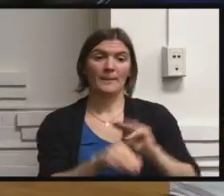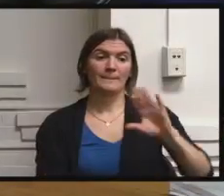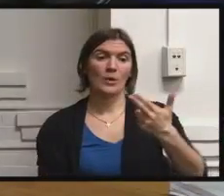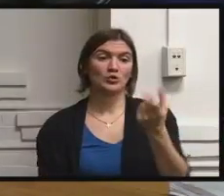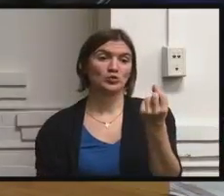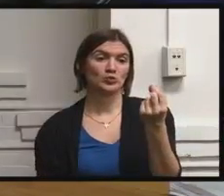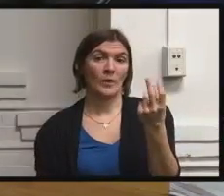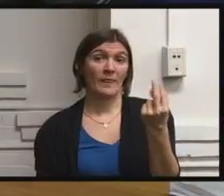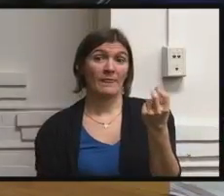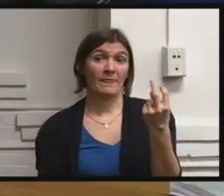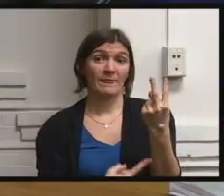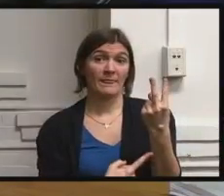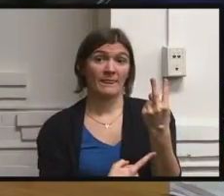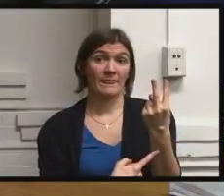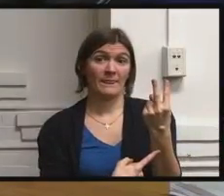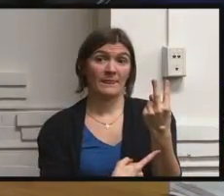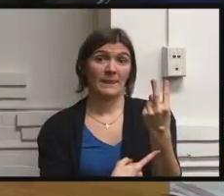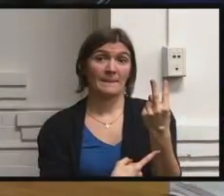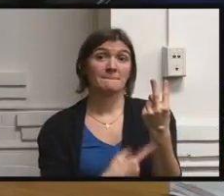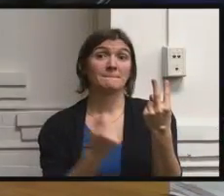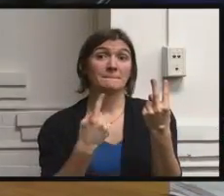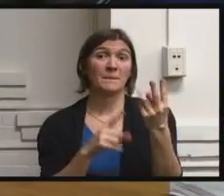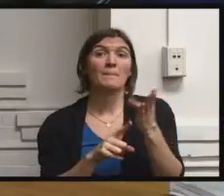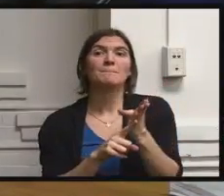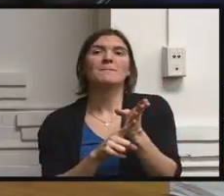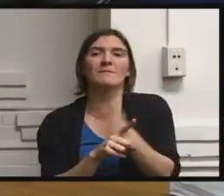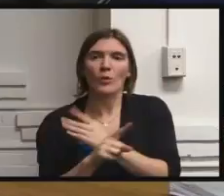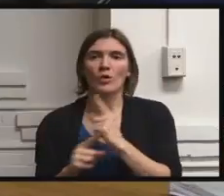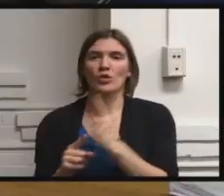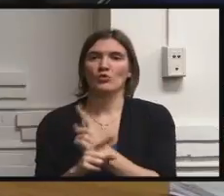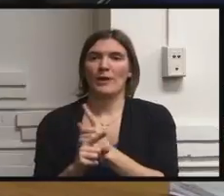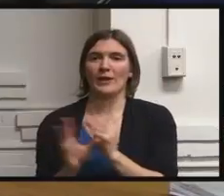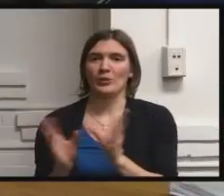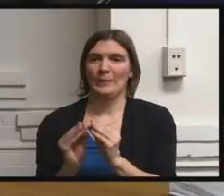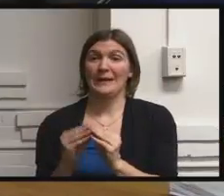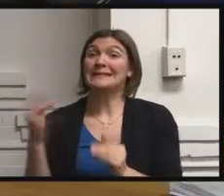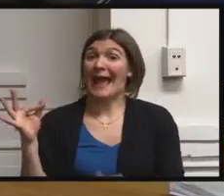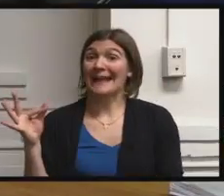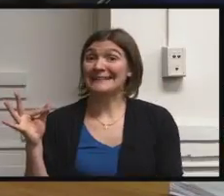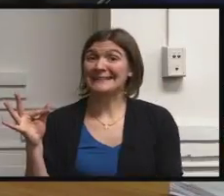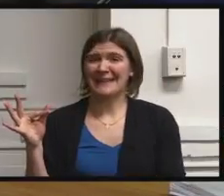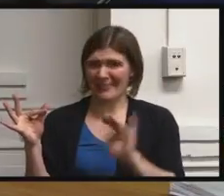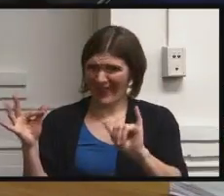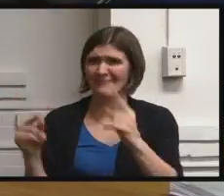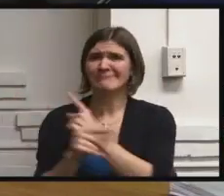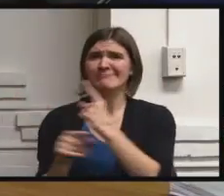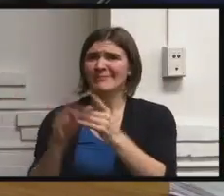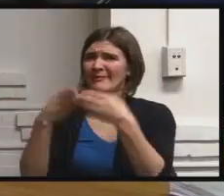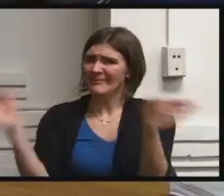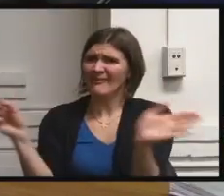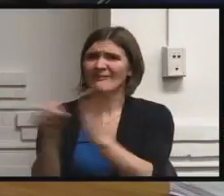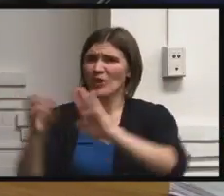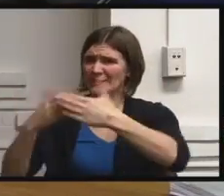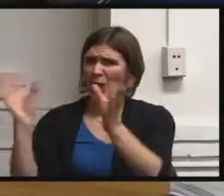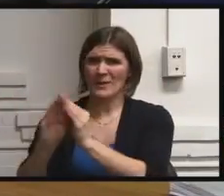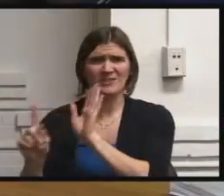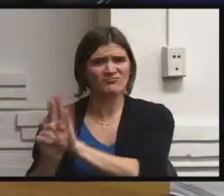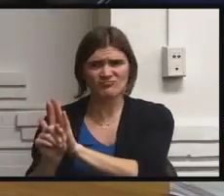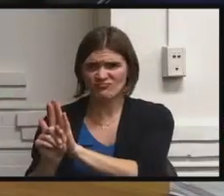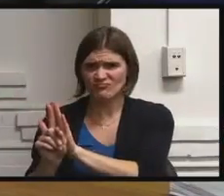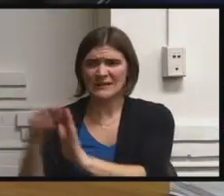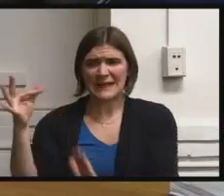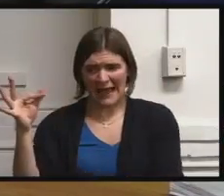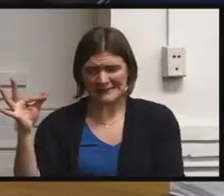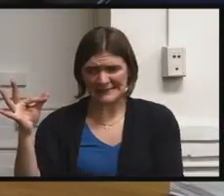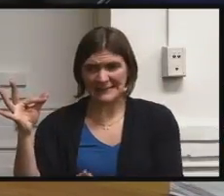March 12th before our regular March 19 representative town meeting